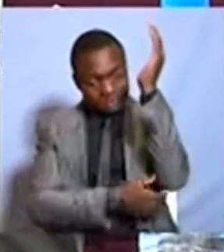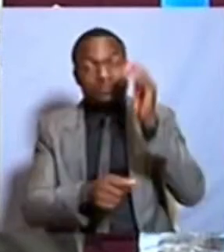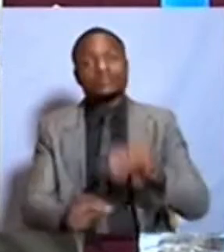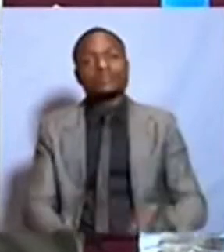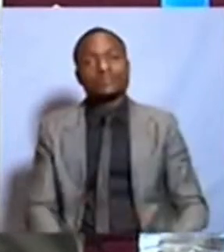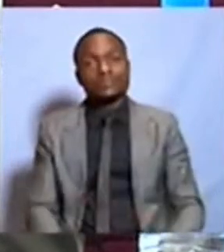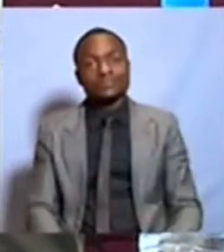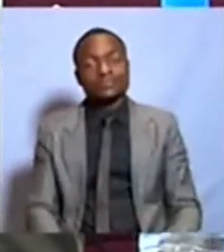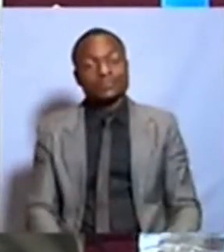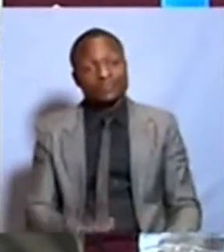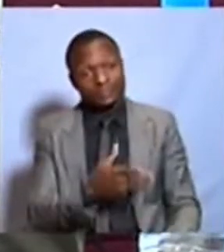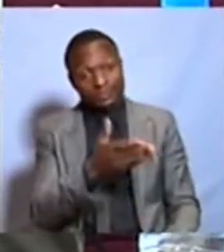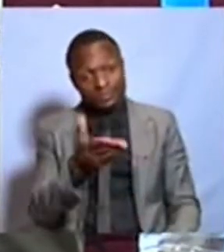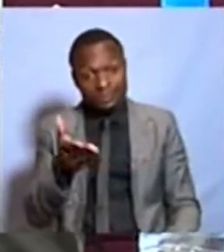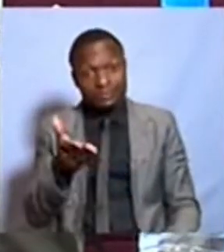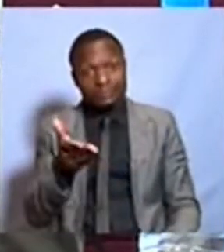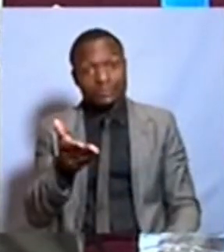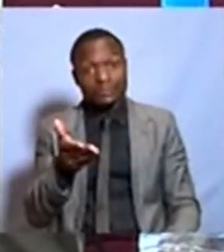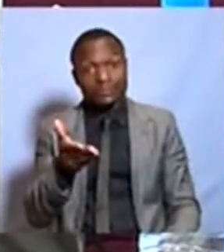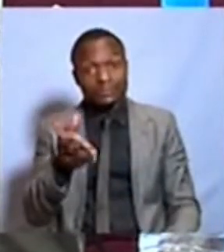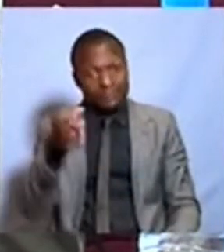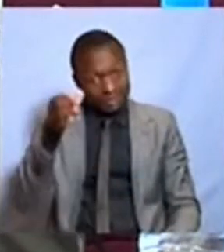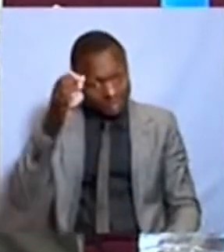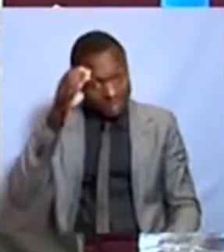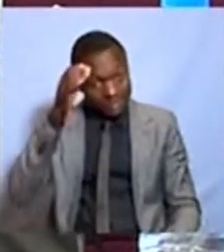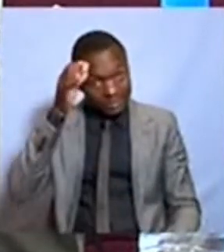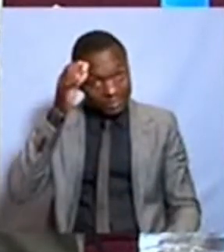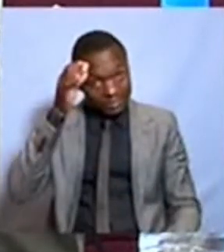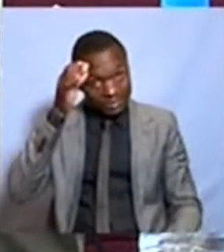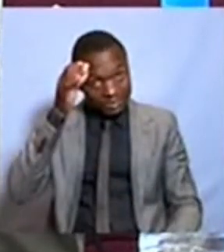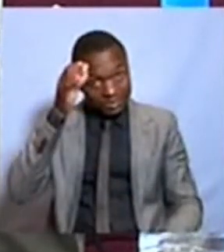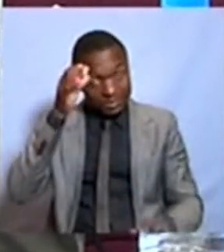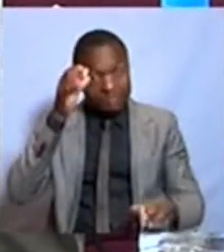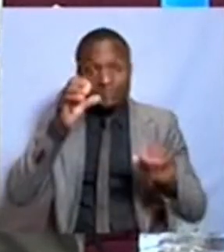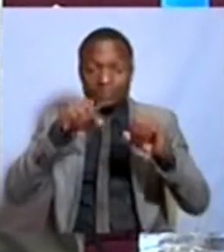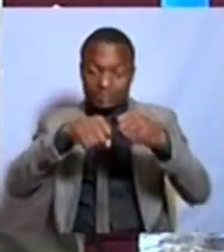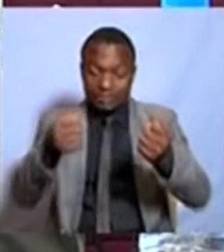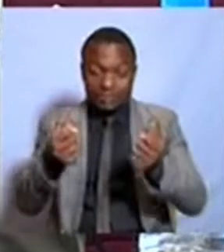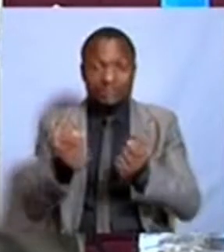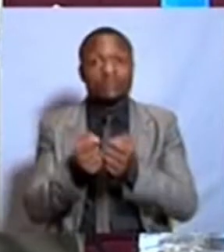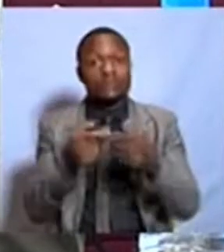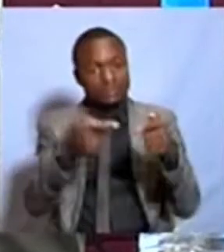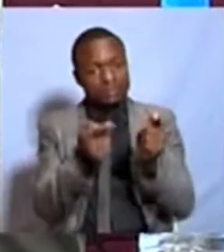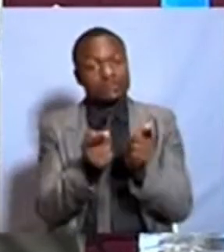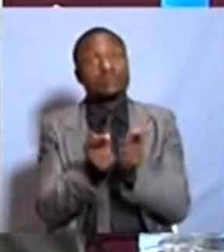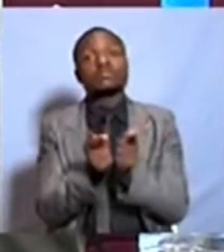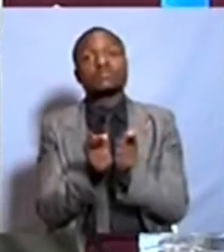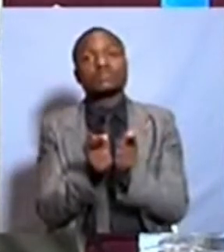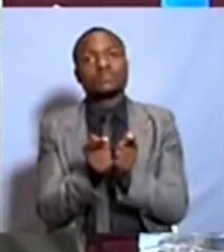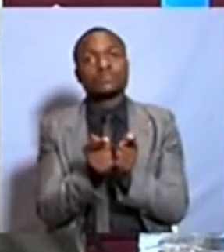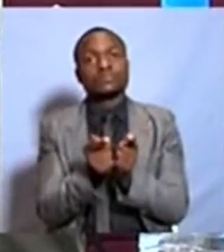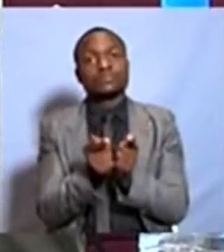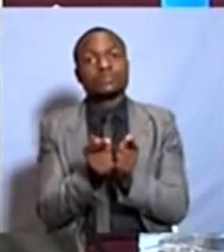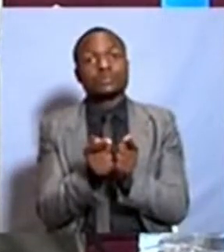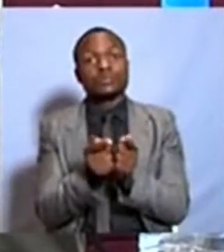are a civil society group for poverty reduction, are you happy with these measures